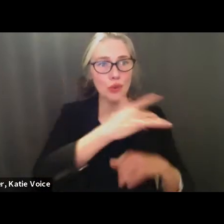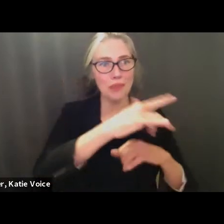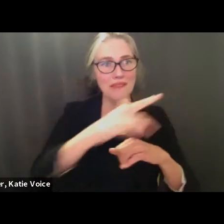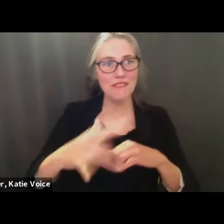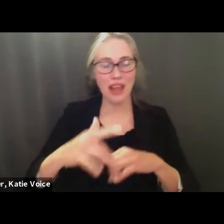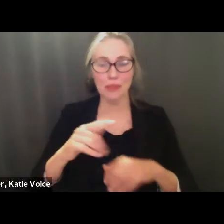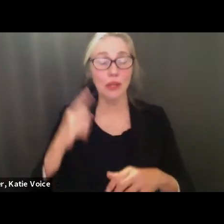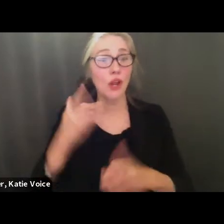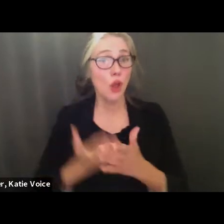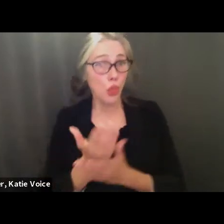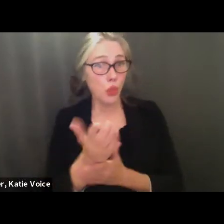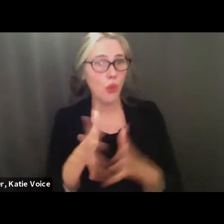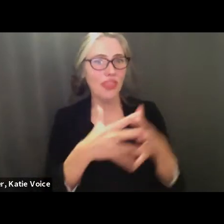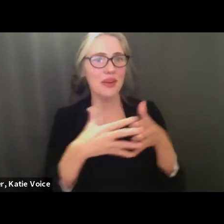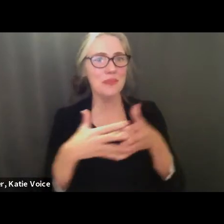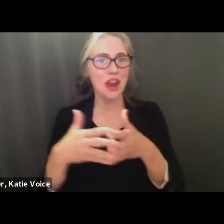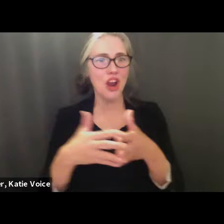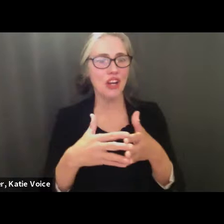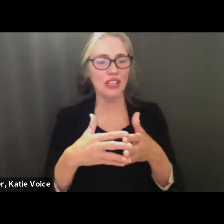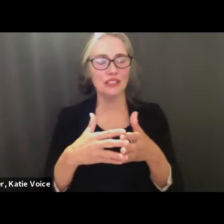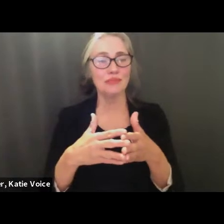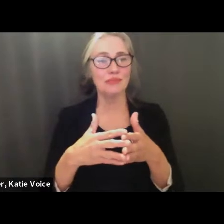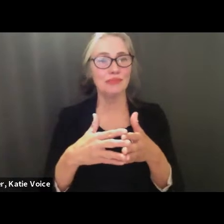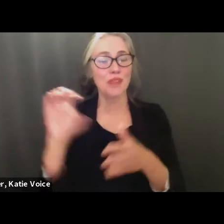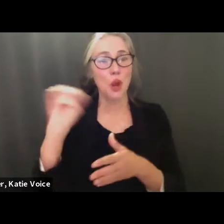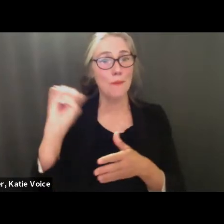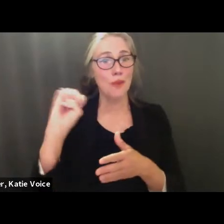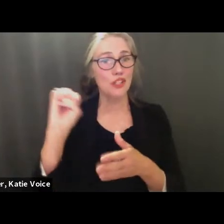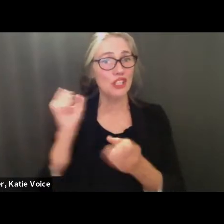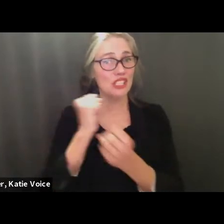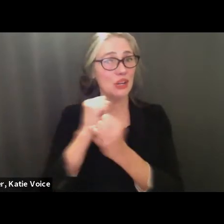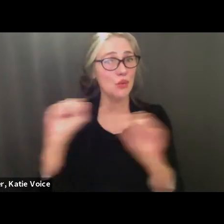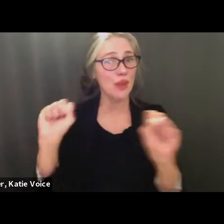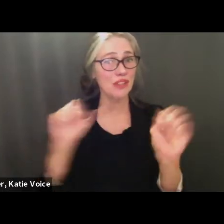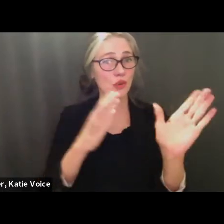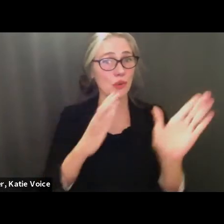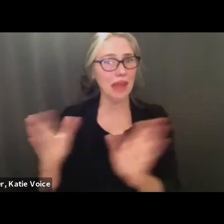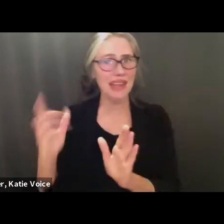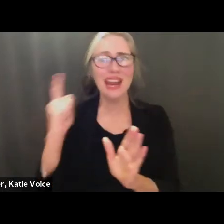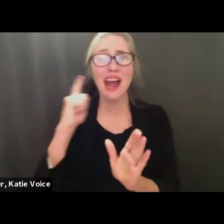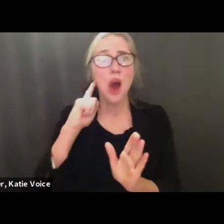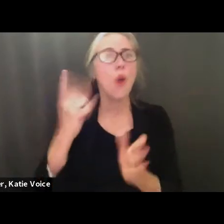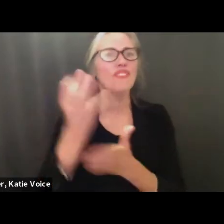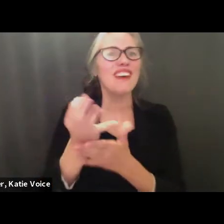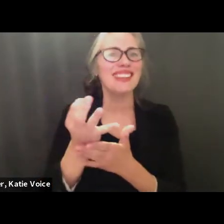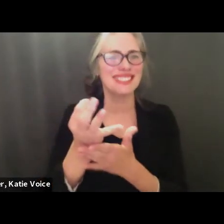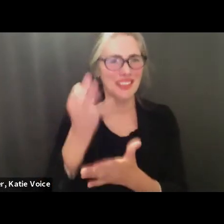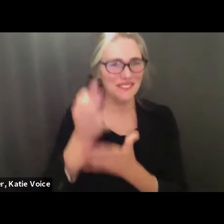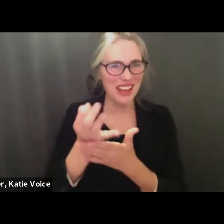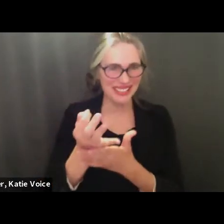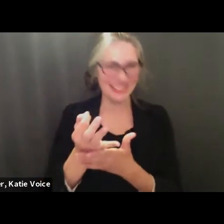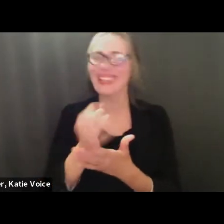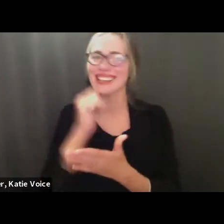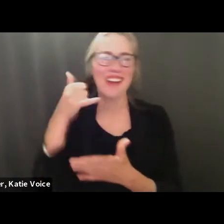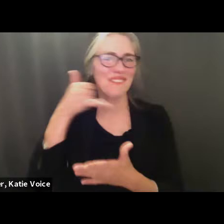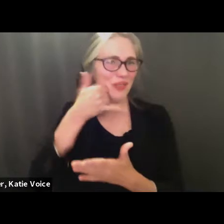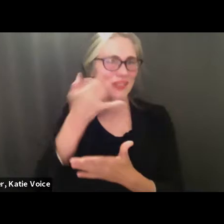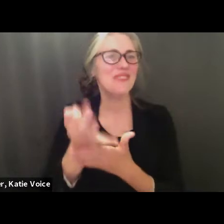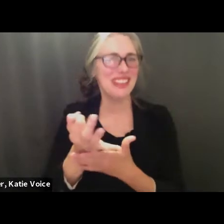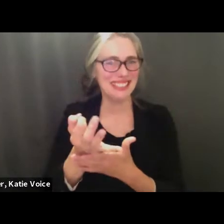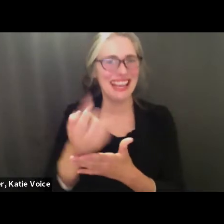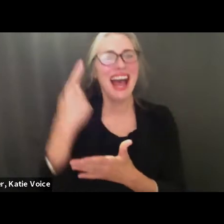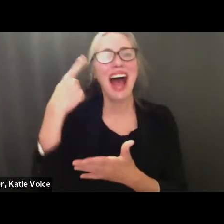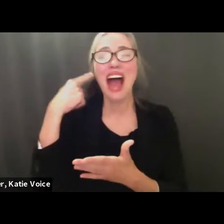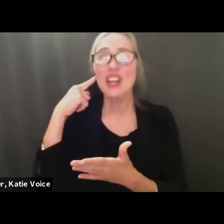my understanding that the district will be able to receive all the funds, and that state plans